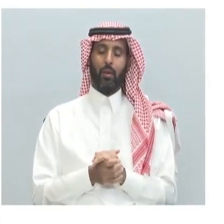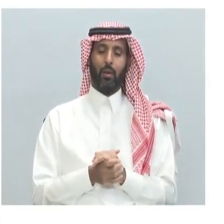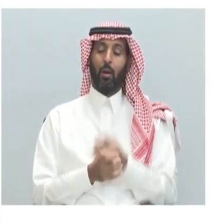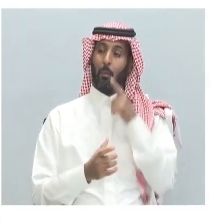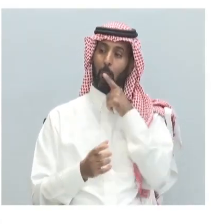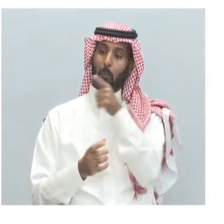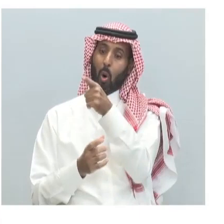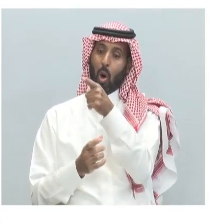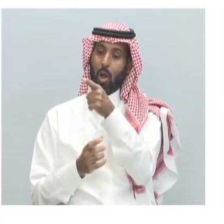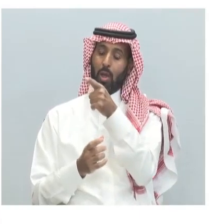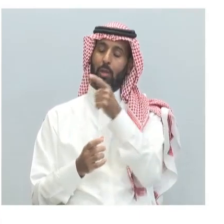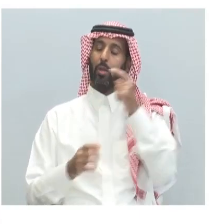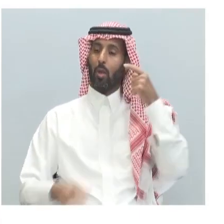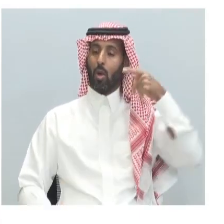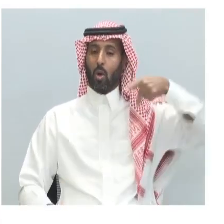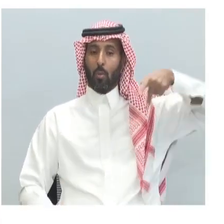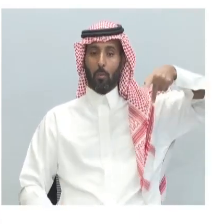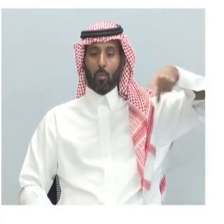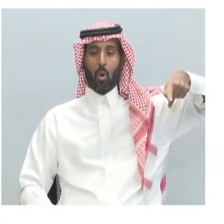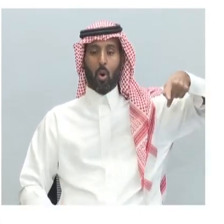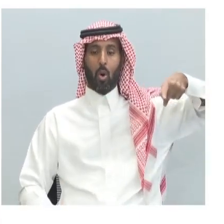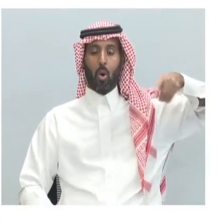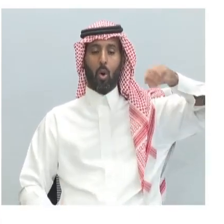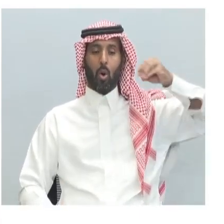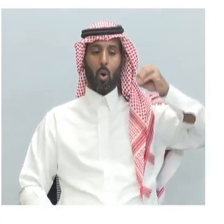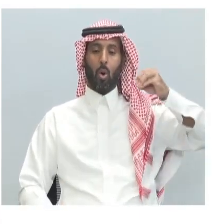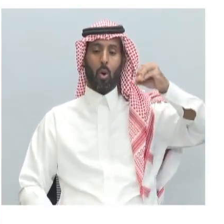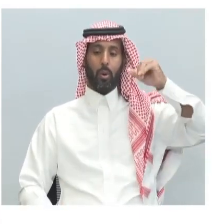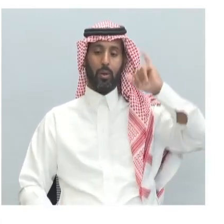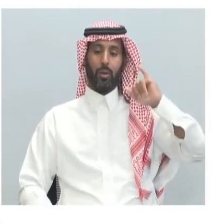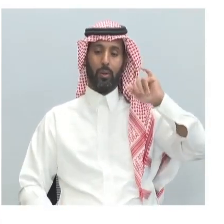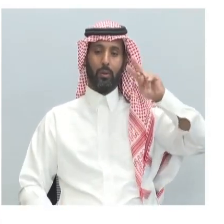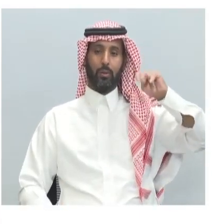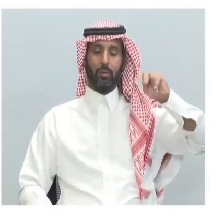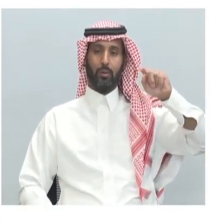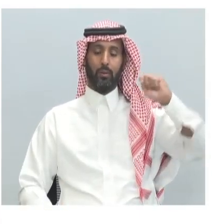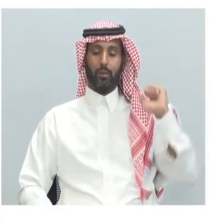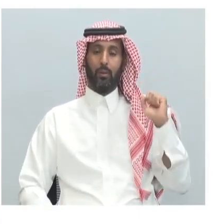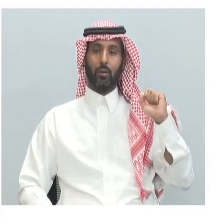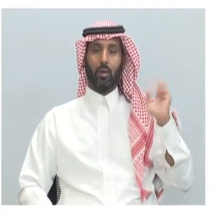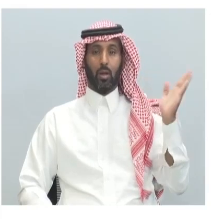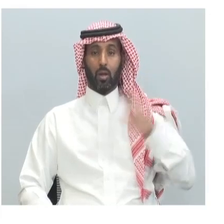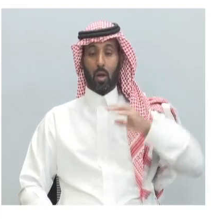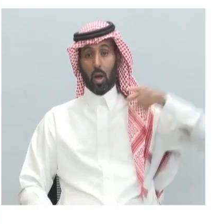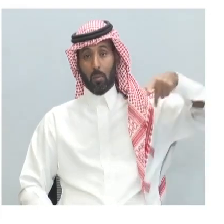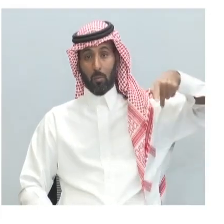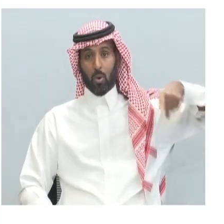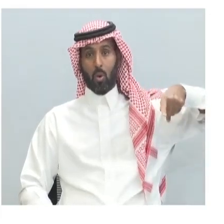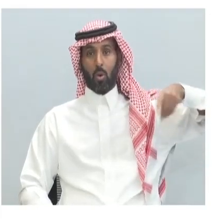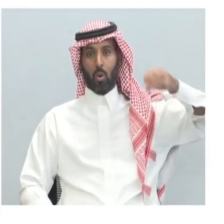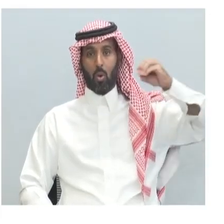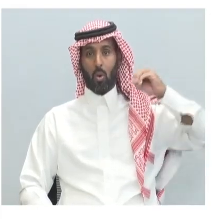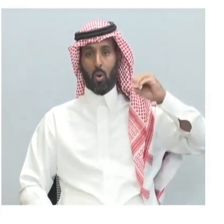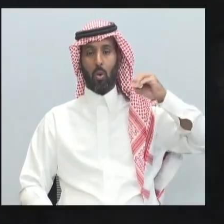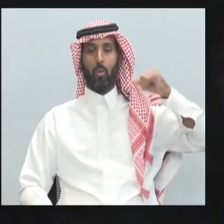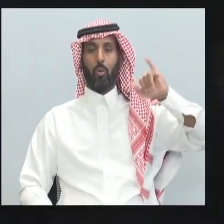have, yes, we have point, point. Why? Because we have O and I, O and I. Okay,